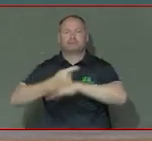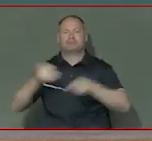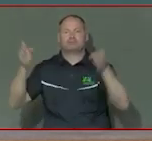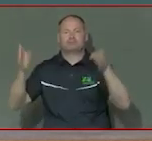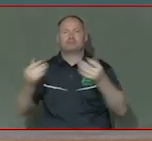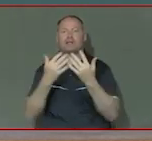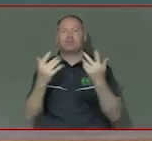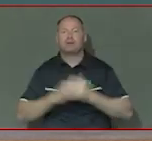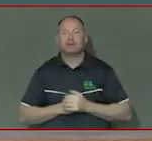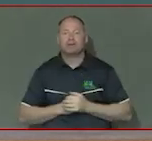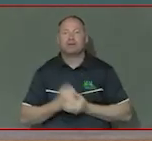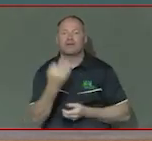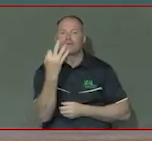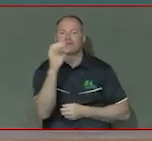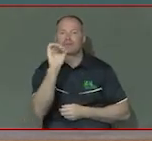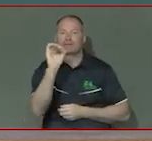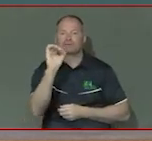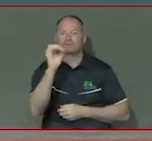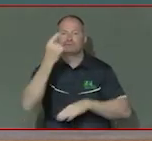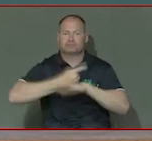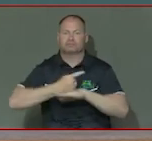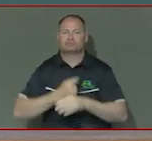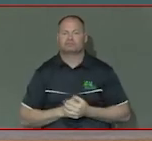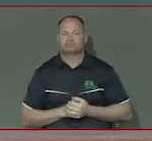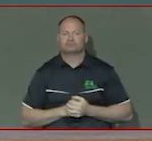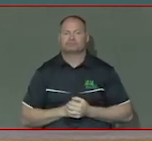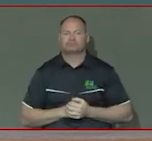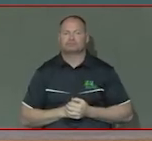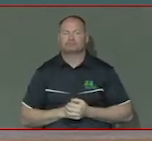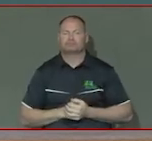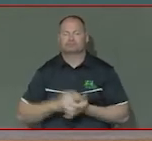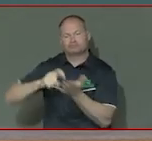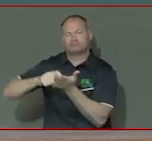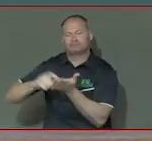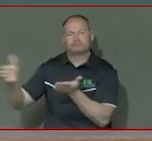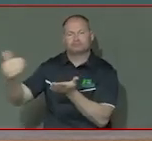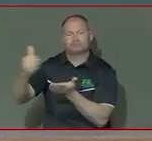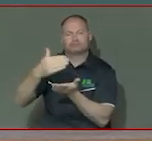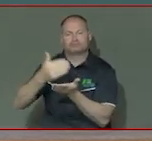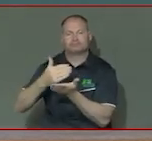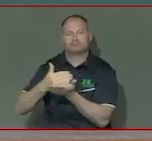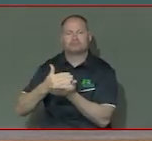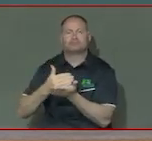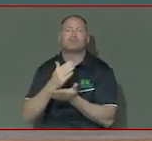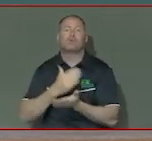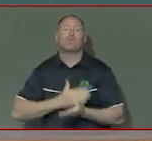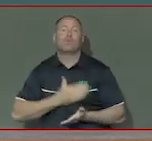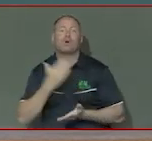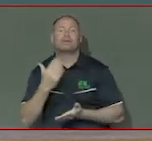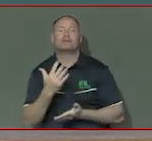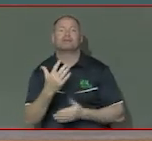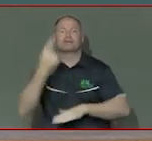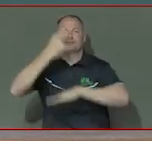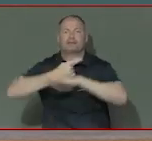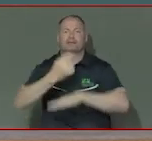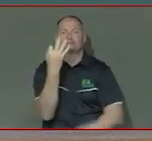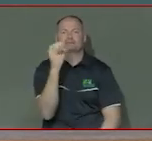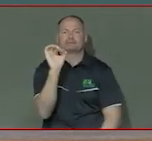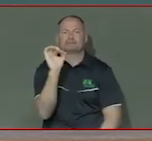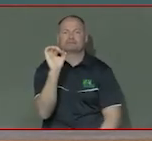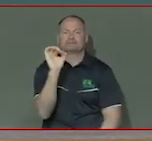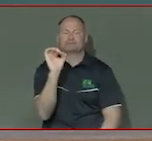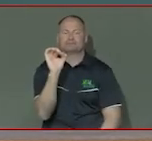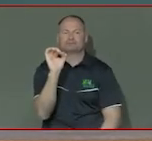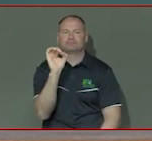30 days, am I right? Debtors collection, we want it to be 30 days. So what is the question?